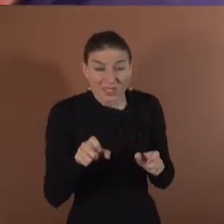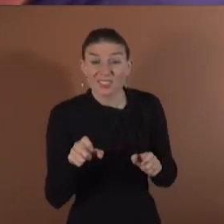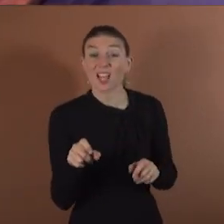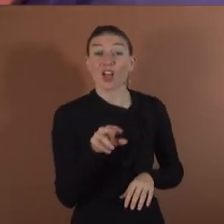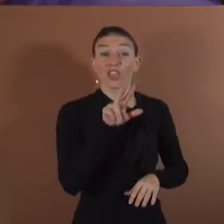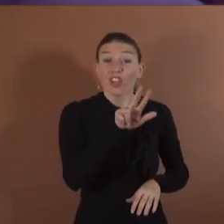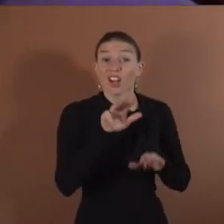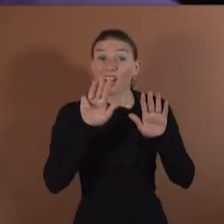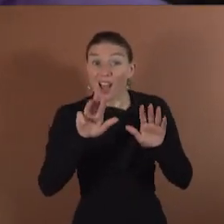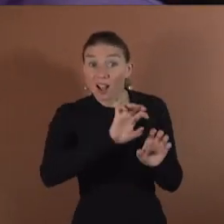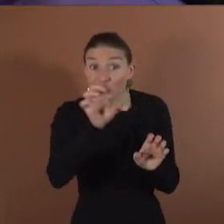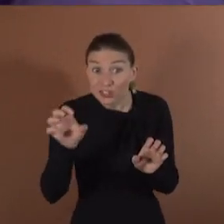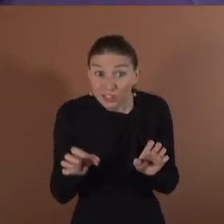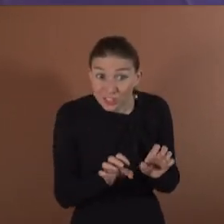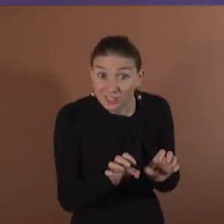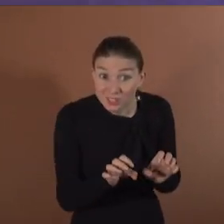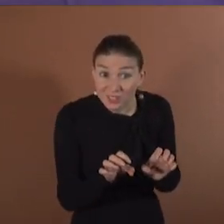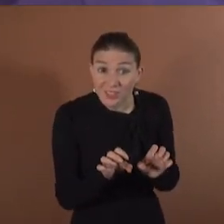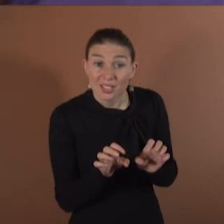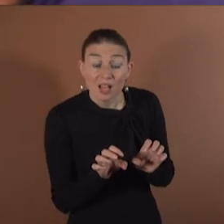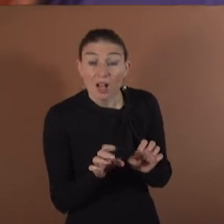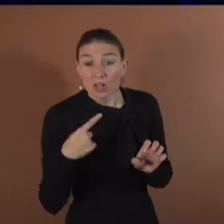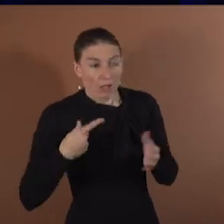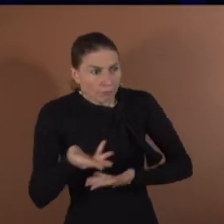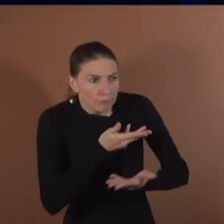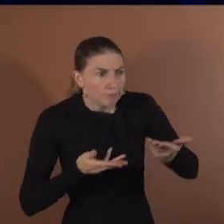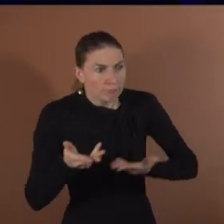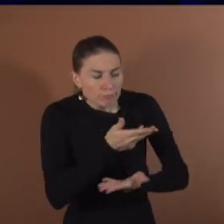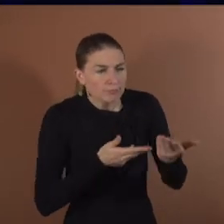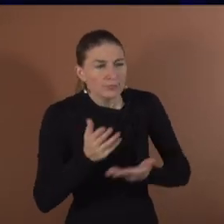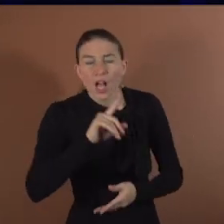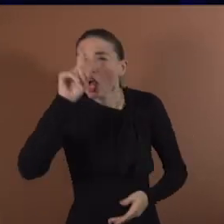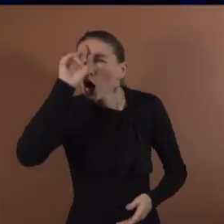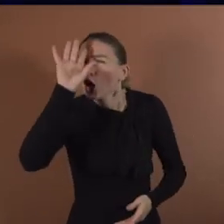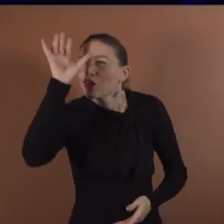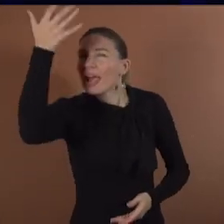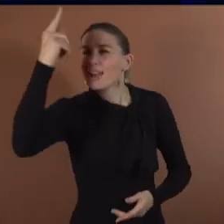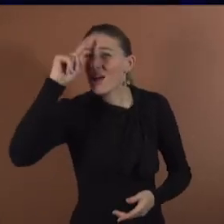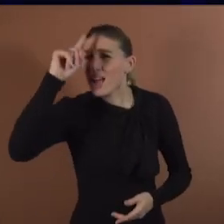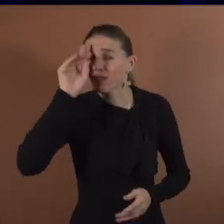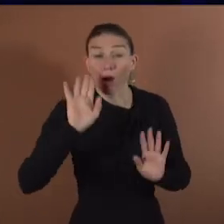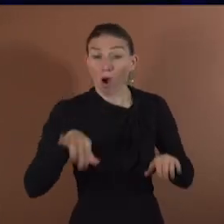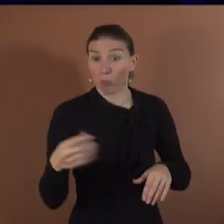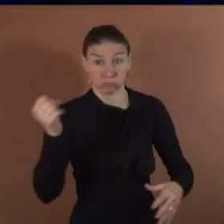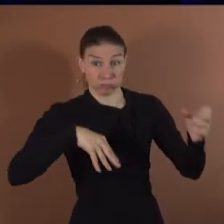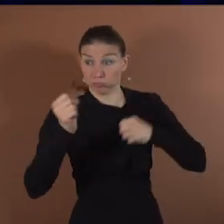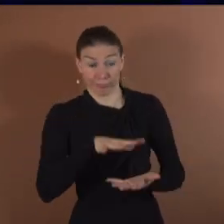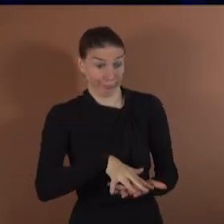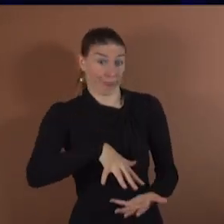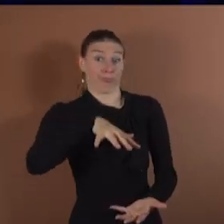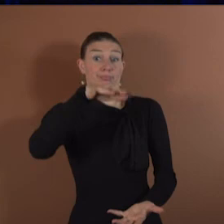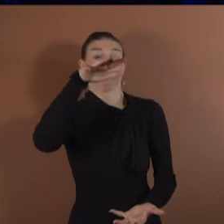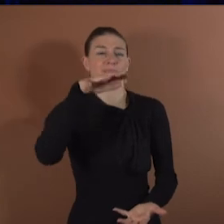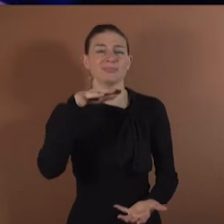that was interesting was that we didn't find it difficult to come up with creative ideas. There's a sort of myth in the creative industries that coming up with ideas is